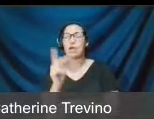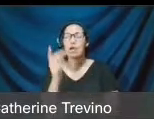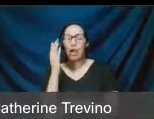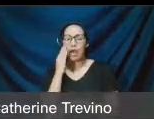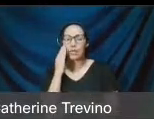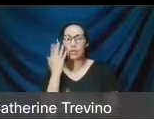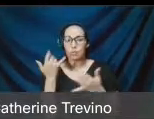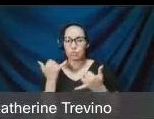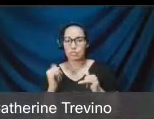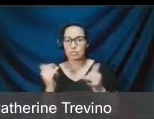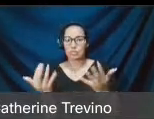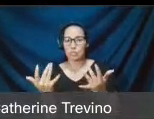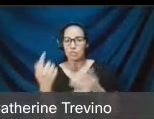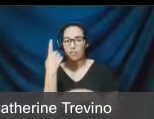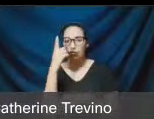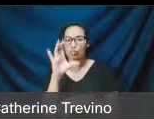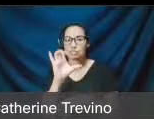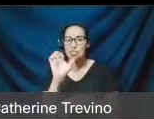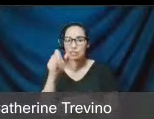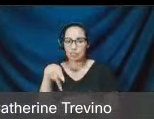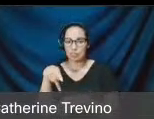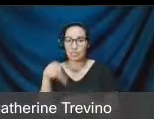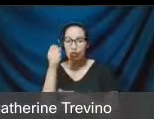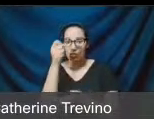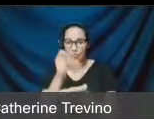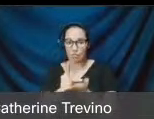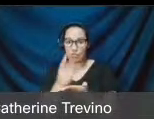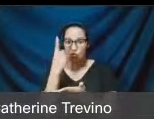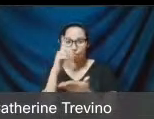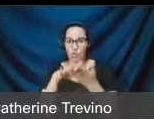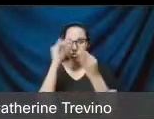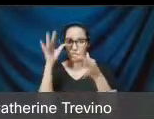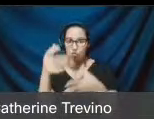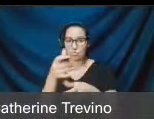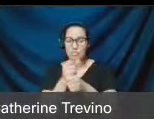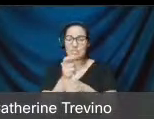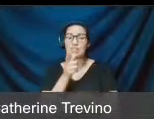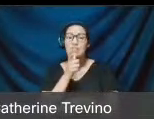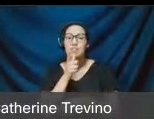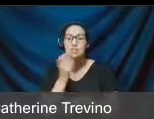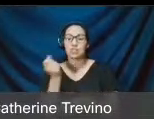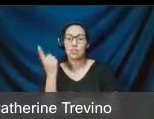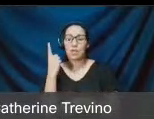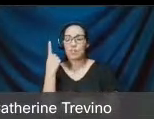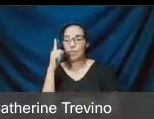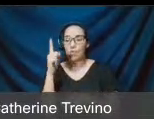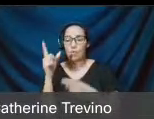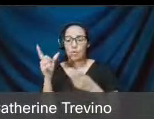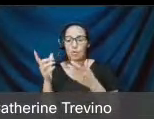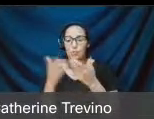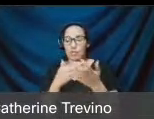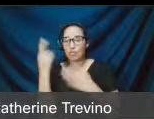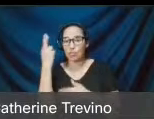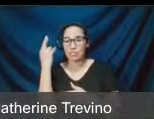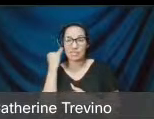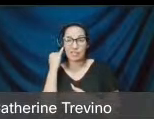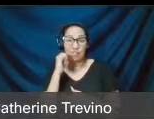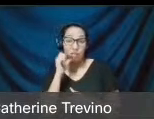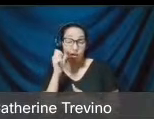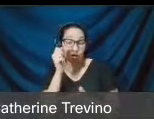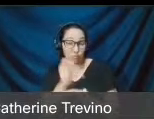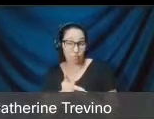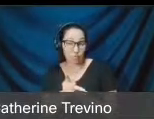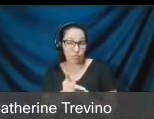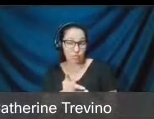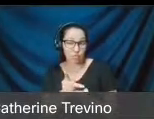still waiting on the CEP to be approved for our students to receive lunches. But for some reason, let's say it does not get approved and